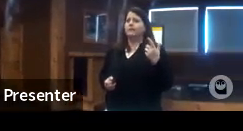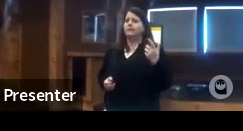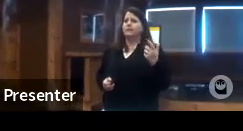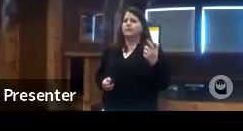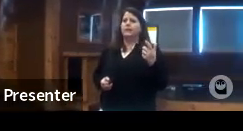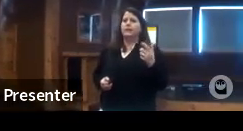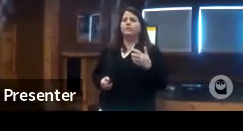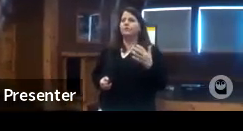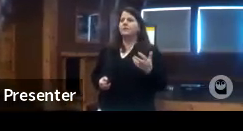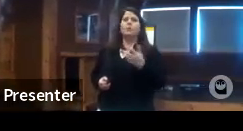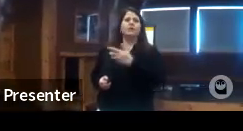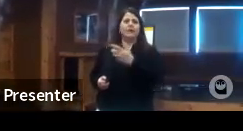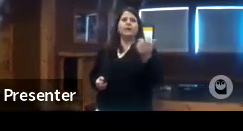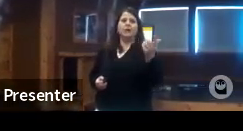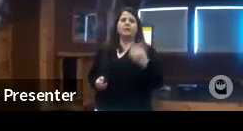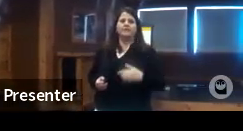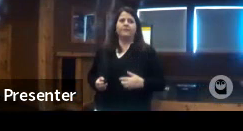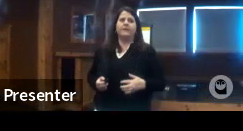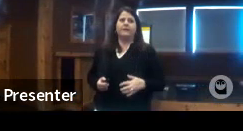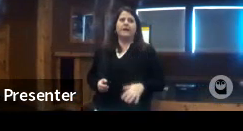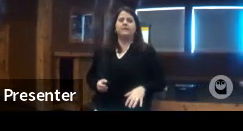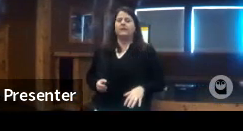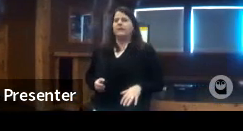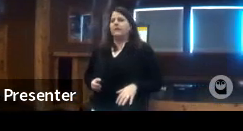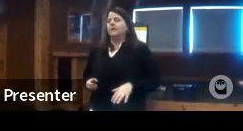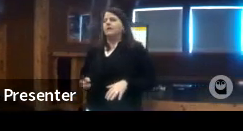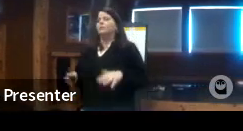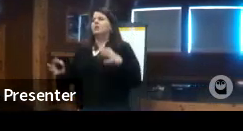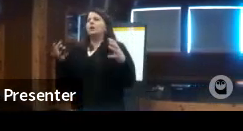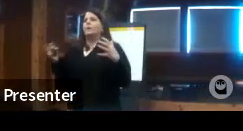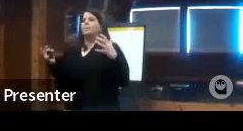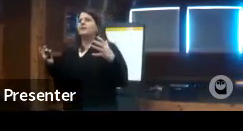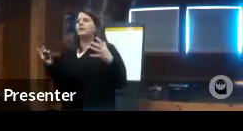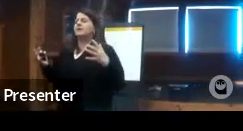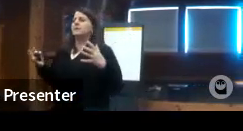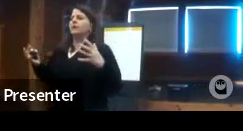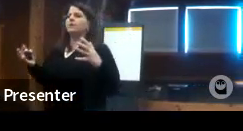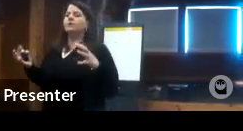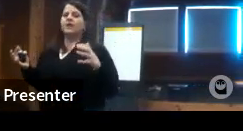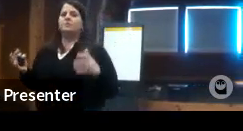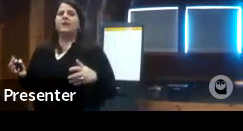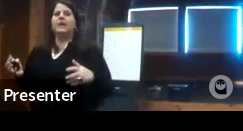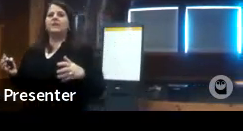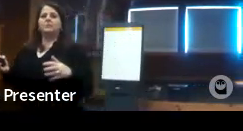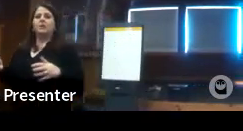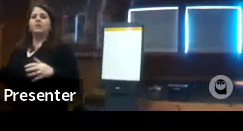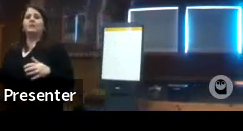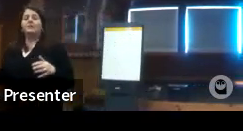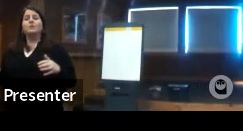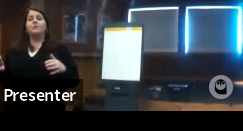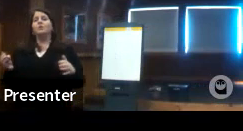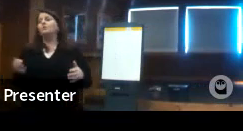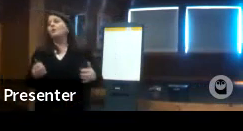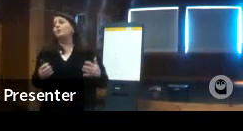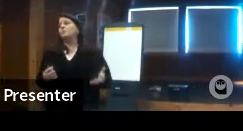area? And I'm sure there's some online that fit in that. So we'll talk about best case scenario as far as being experts,